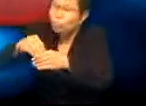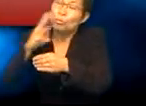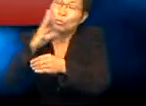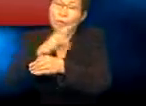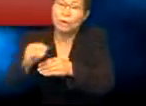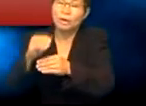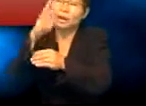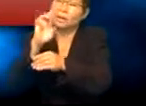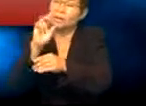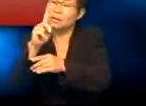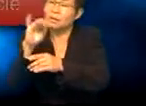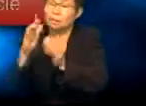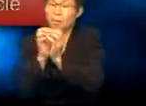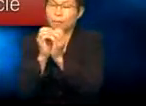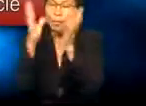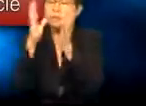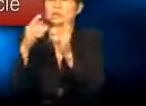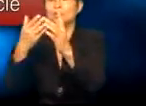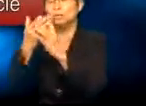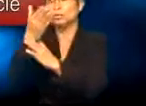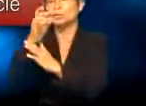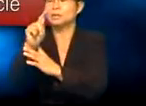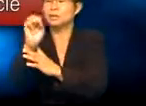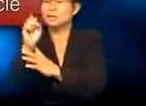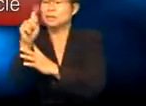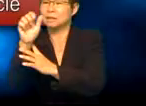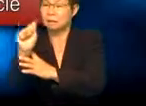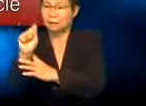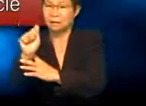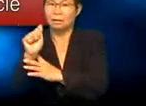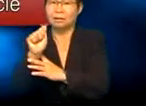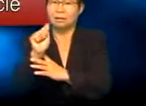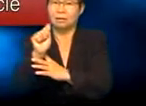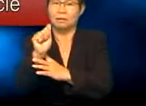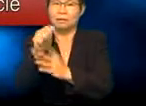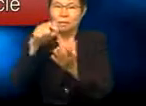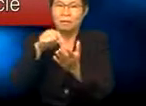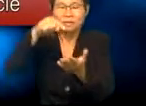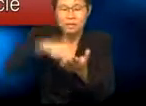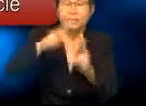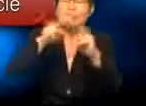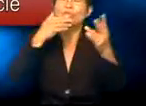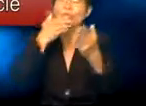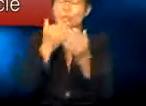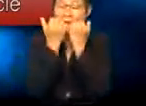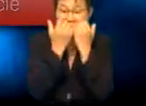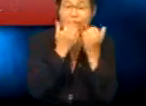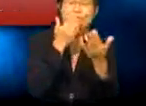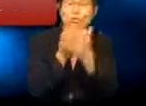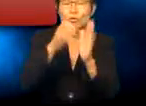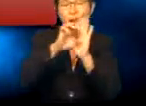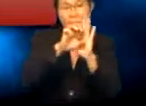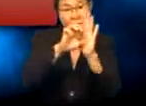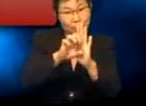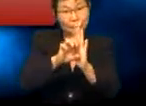the radicle bursts through the testa. A maize grain is a good example. Unlike